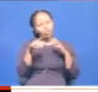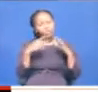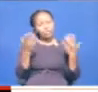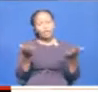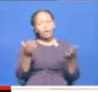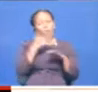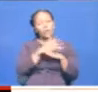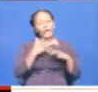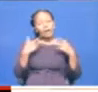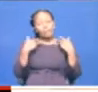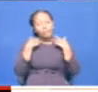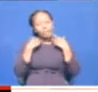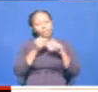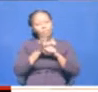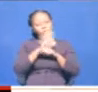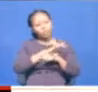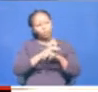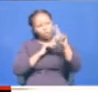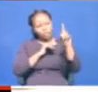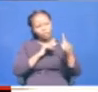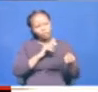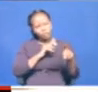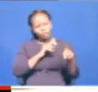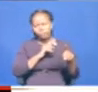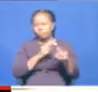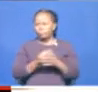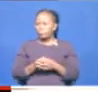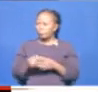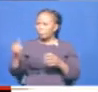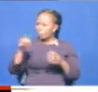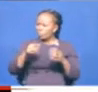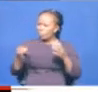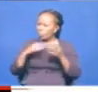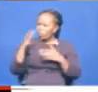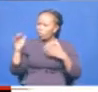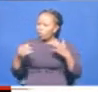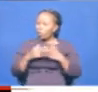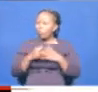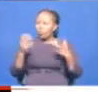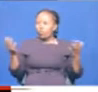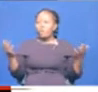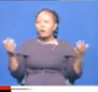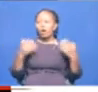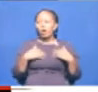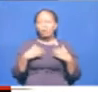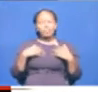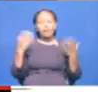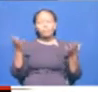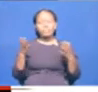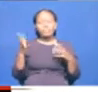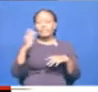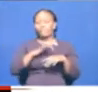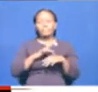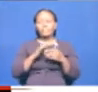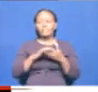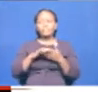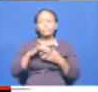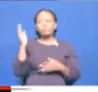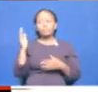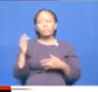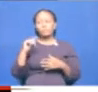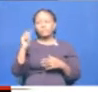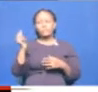coronavirus pandemic? So I think we've all gone through what we are terming the COVID fatigue. Kenyans are